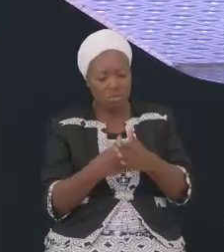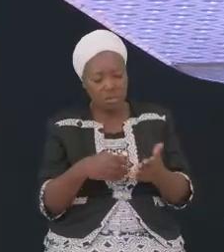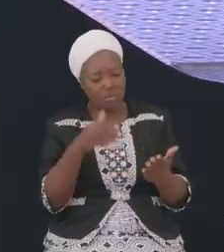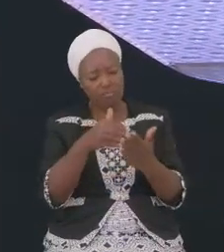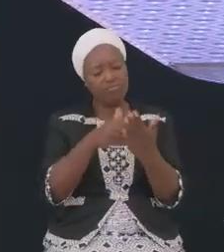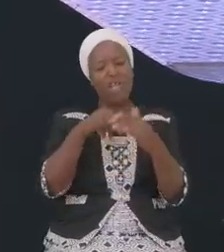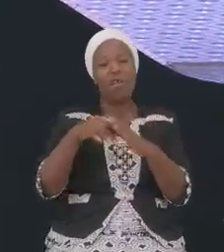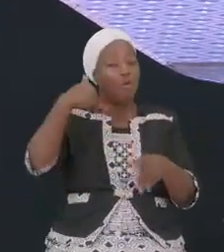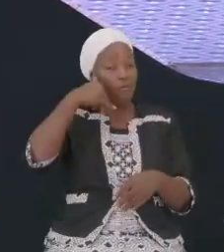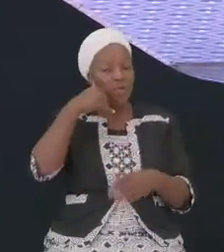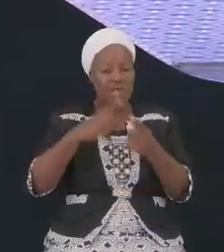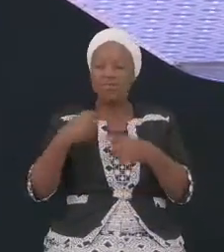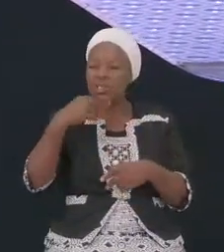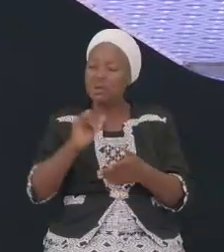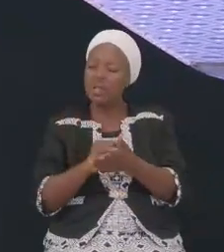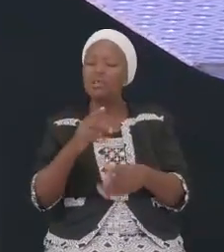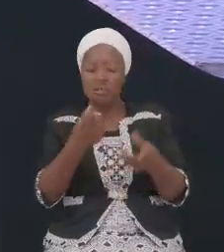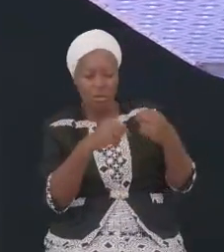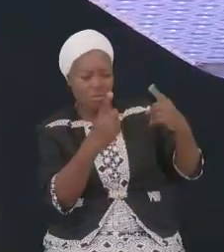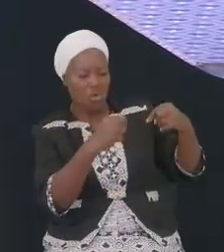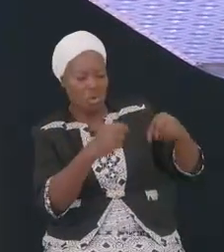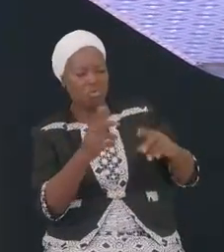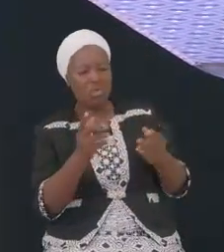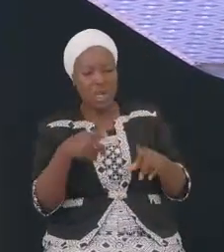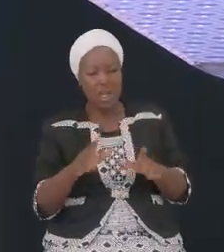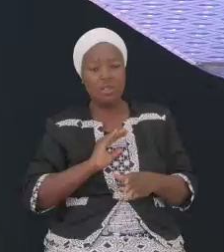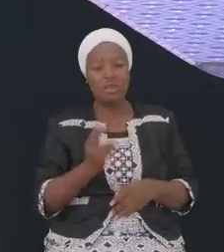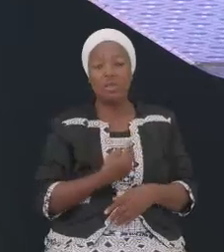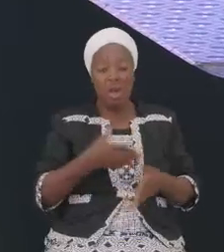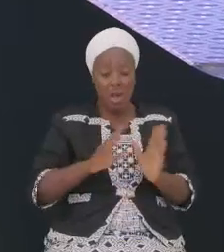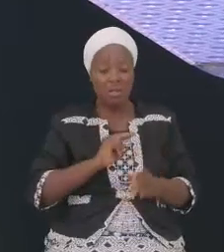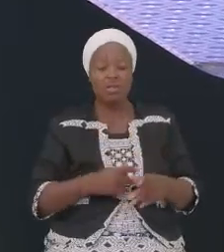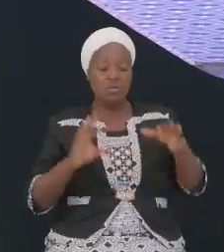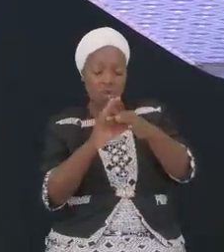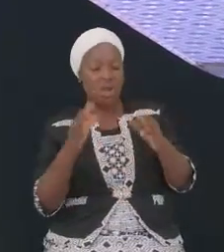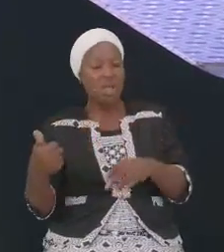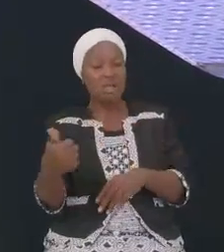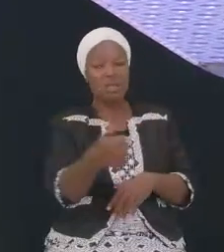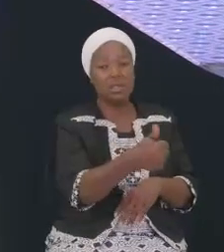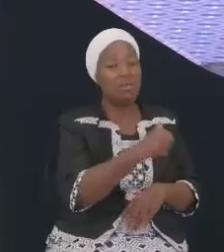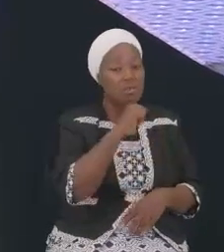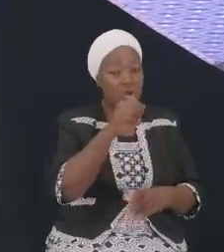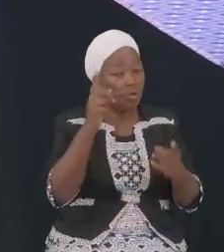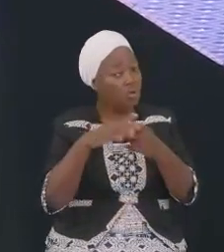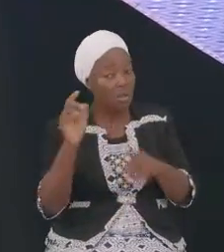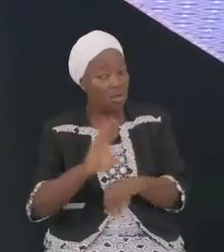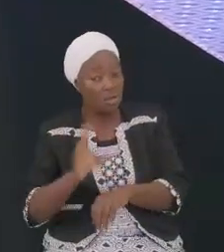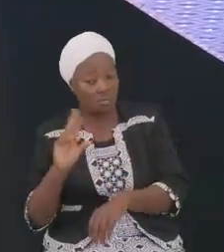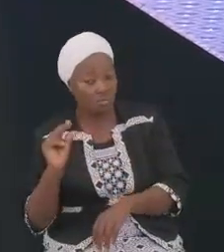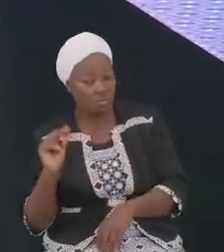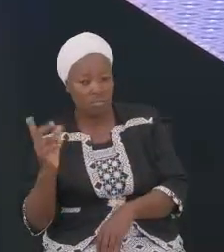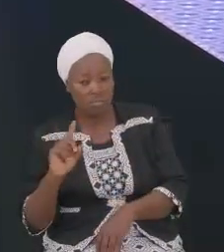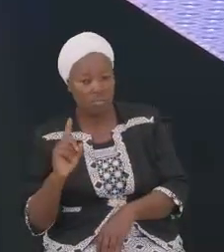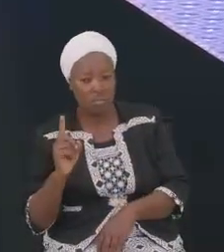phone, everywhere, you're saying, come, come, come. Let us join ourselves, not to the church, no. You